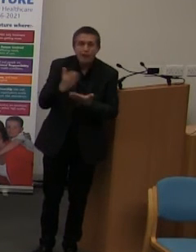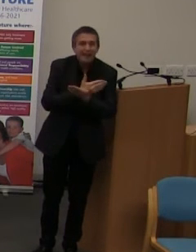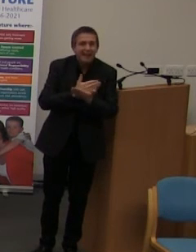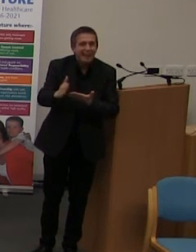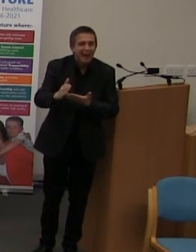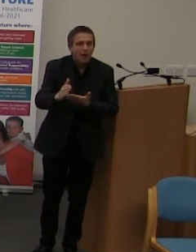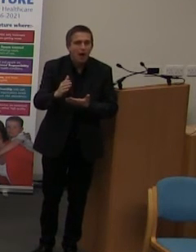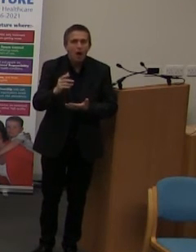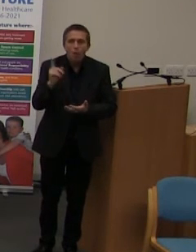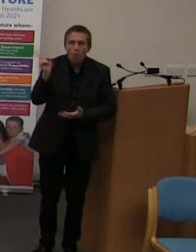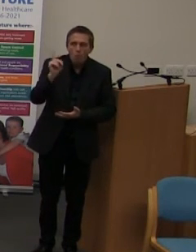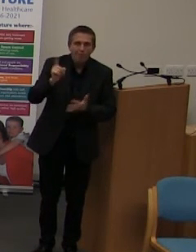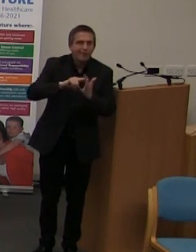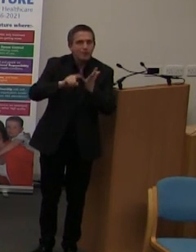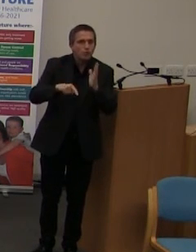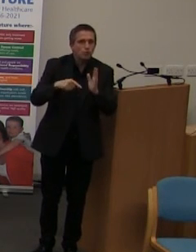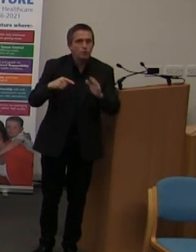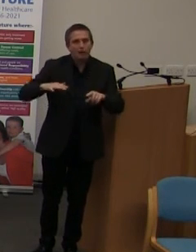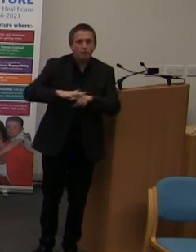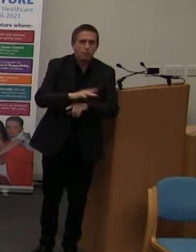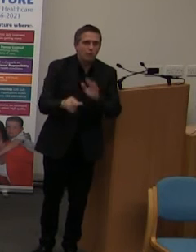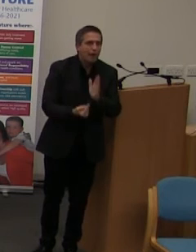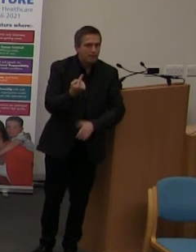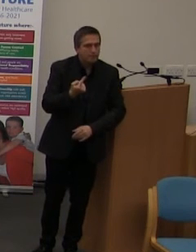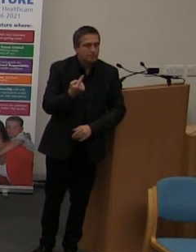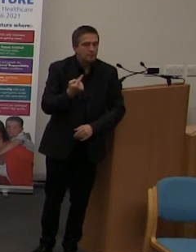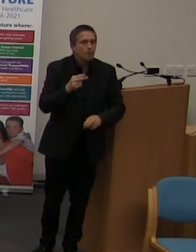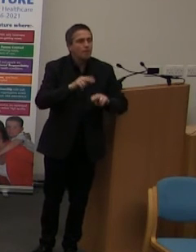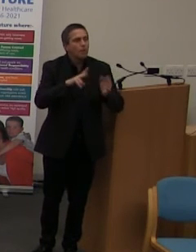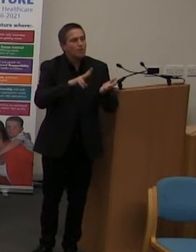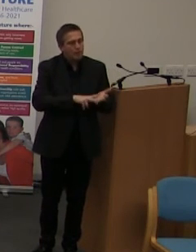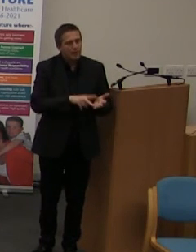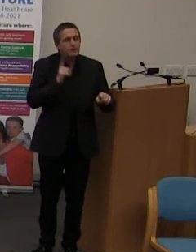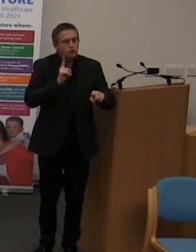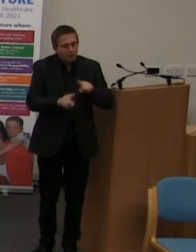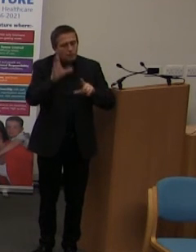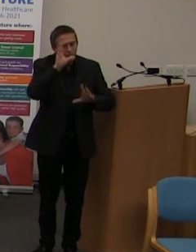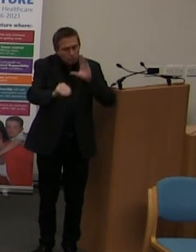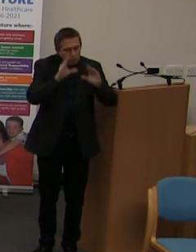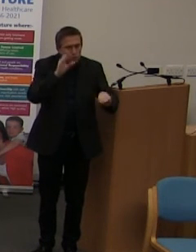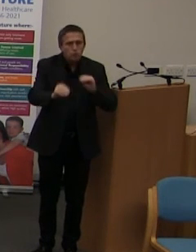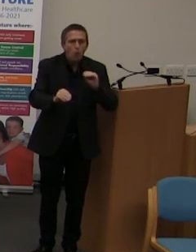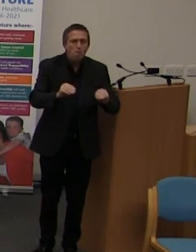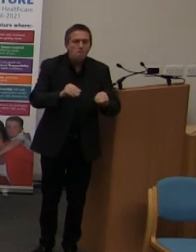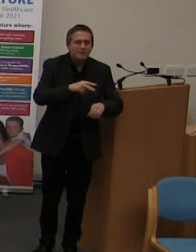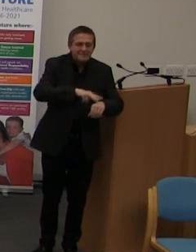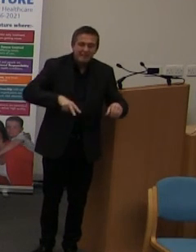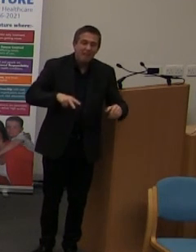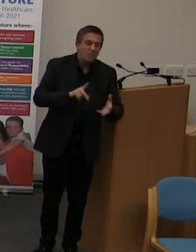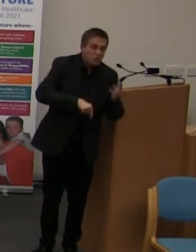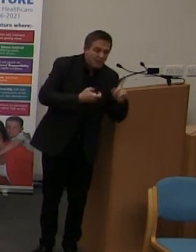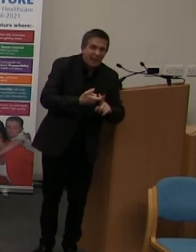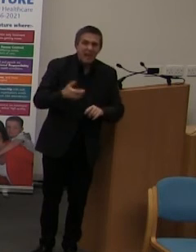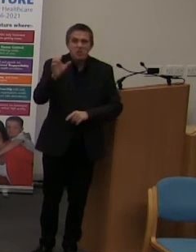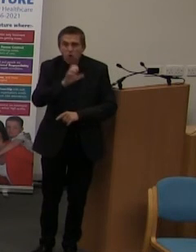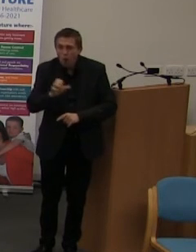that might be. But certainly we'll be doing everything in Forth Valley to reassure our staff that we value everyone's contribution. I'm not sure